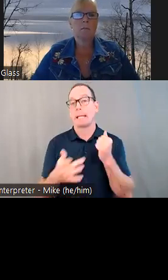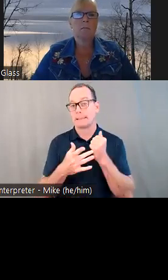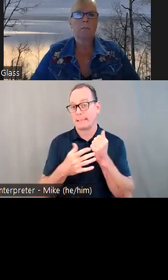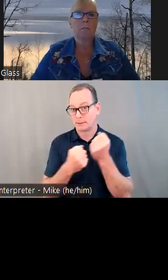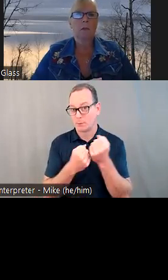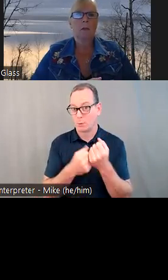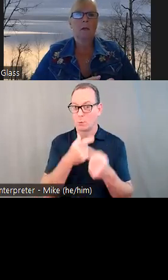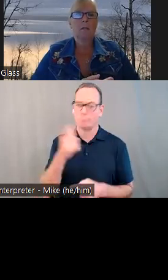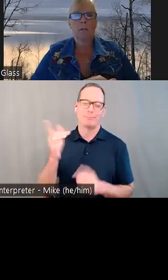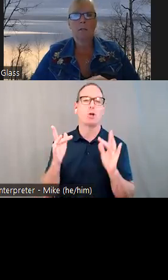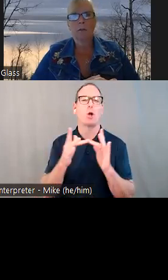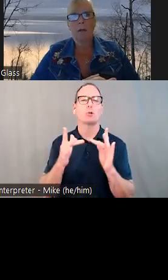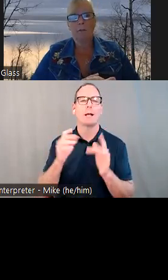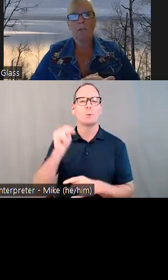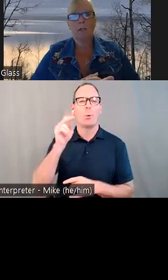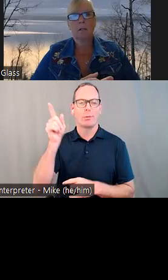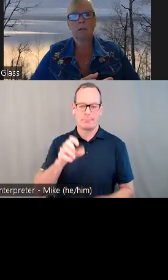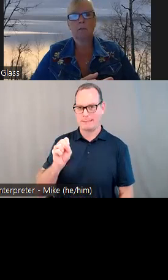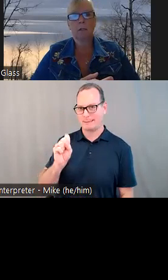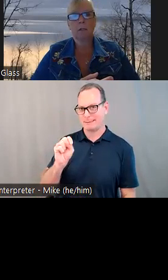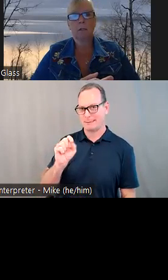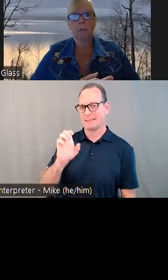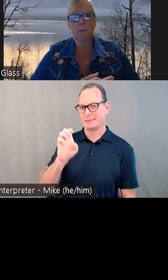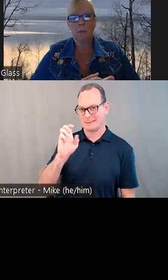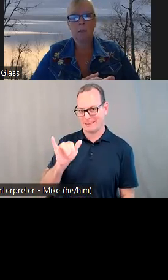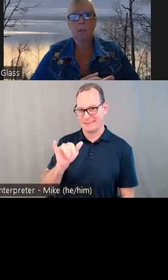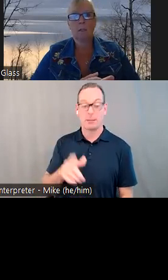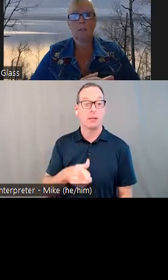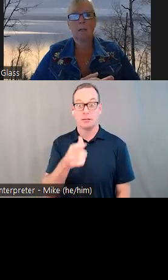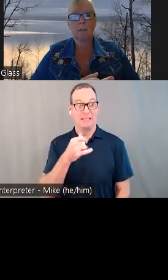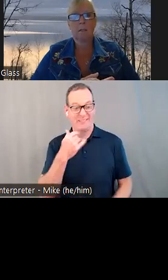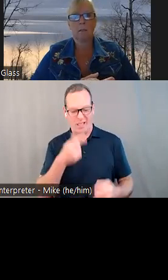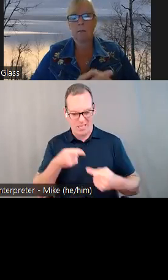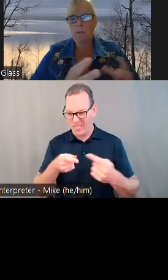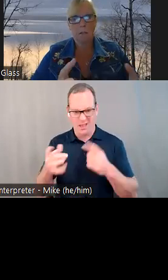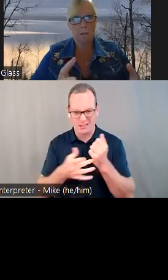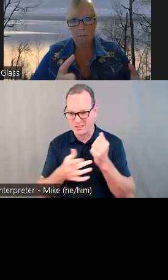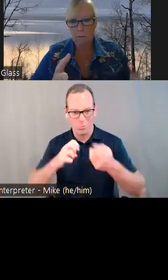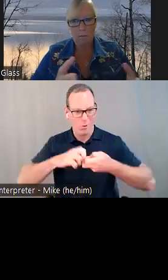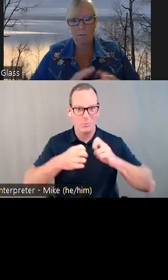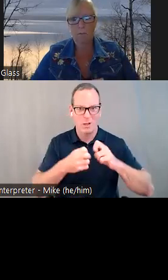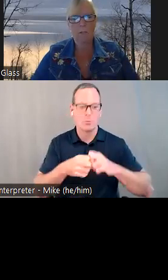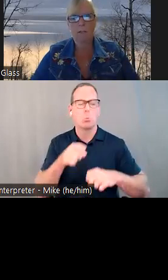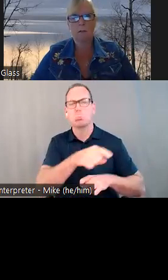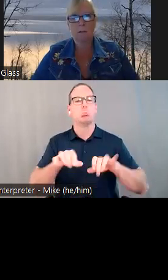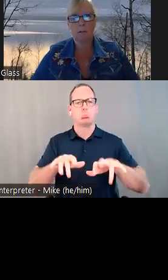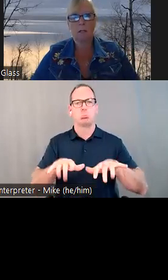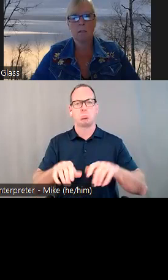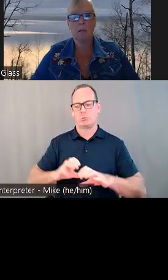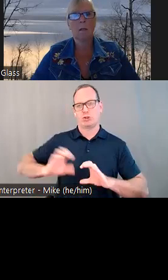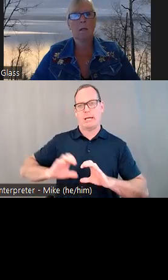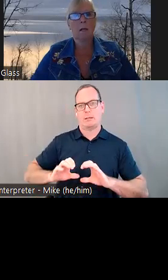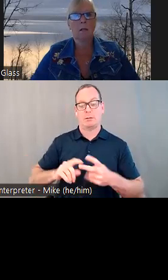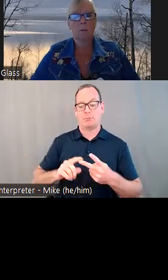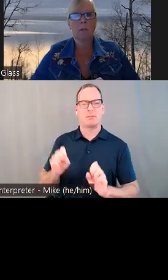us. I encourage you, if you're having technical difficulties, type something into the chat. You could send it even just directly to